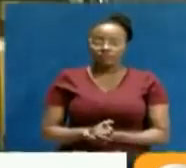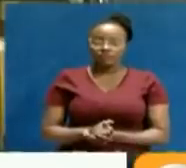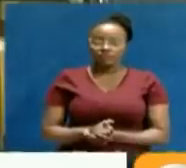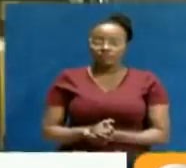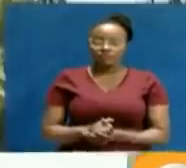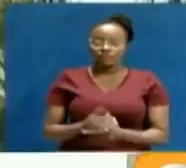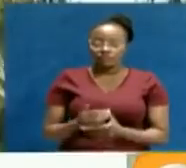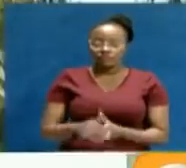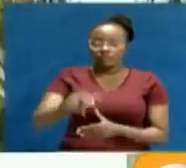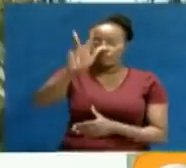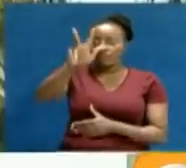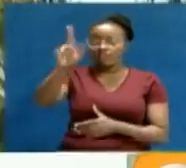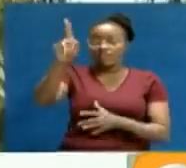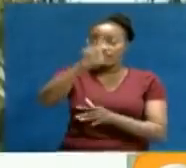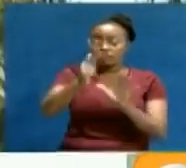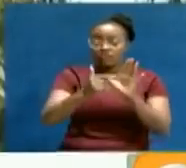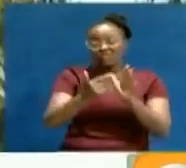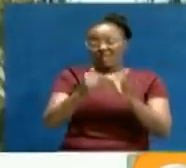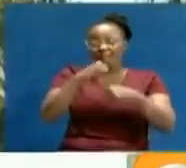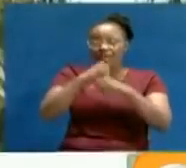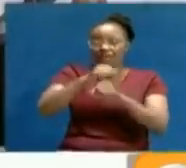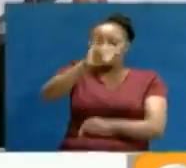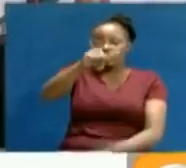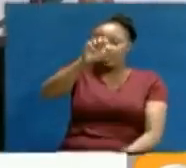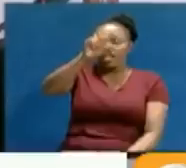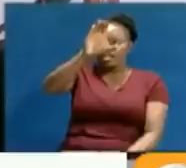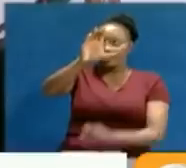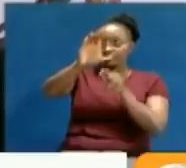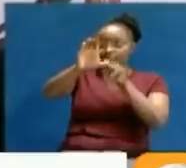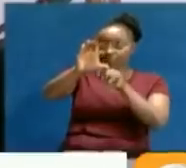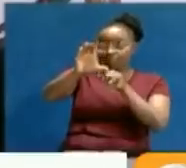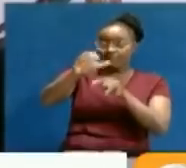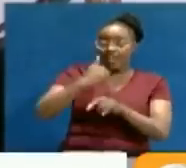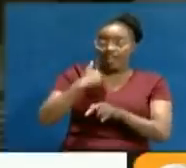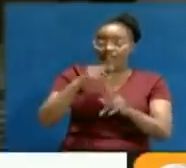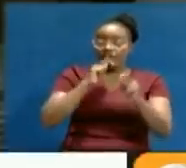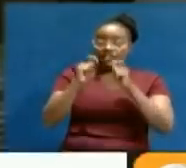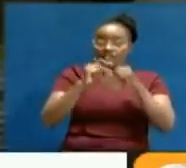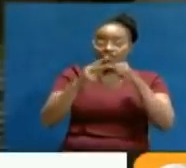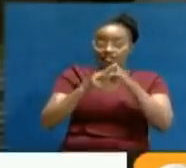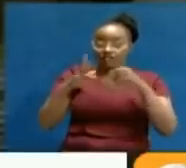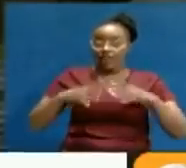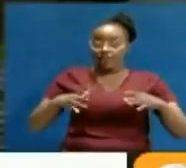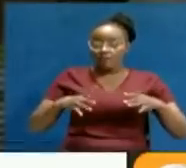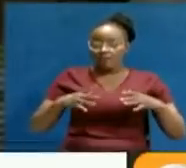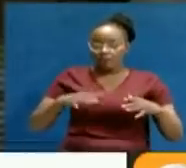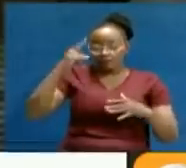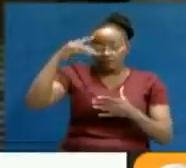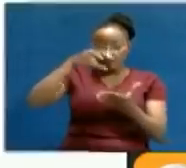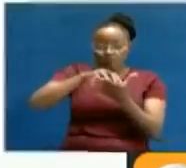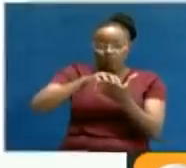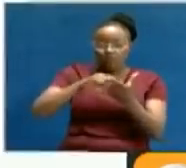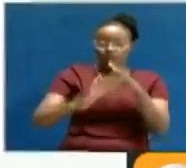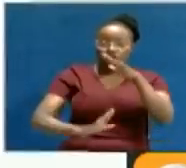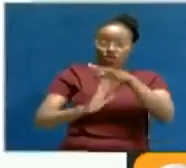A grueling 3 days that saw the Judicial Service Commission, JSC, interview seven candidates for the position of Judge